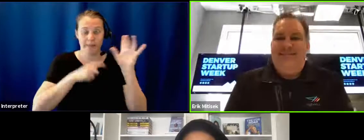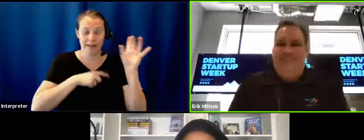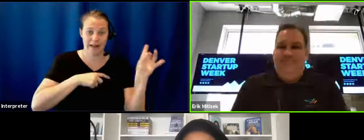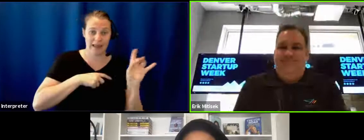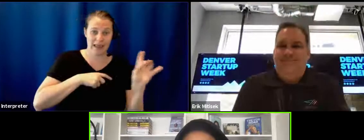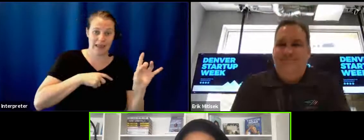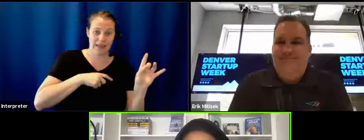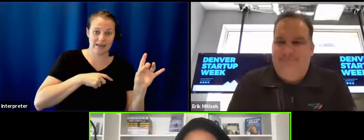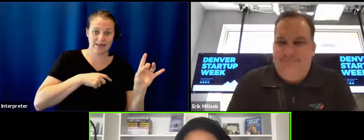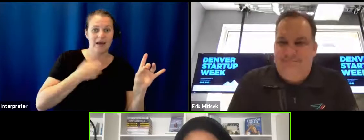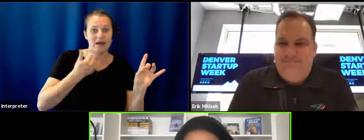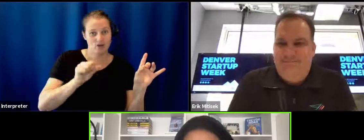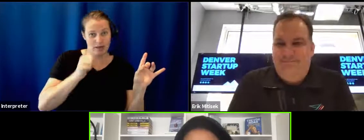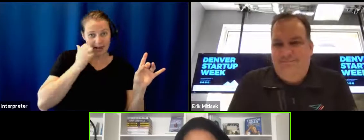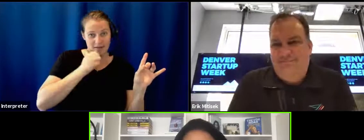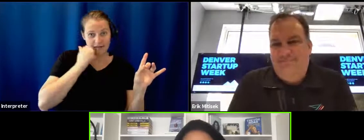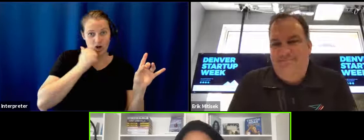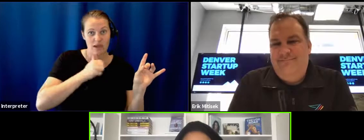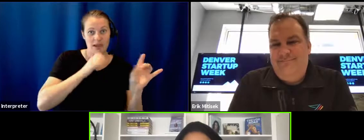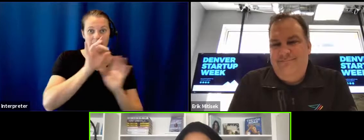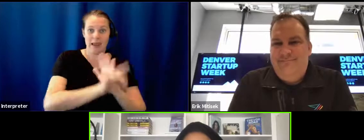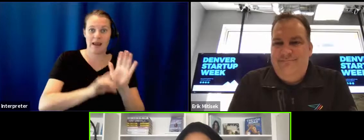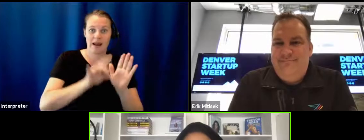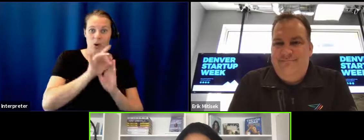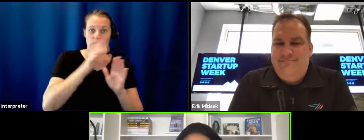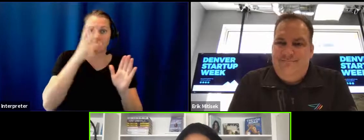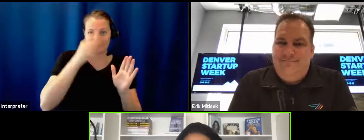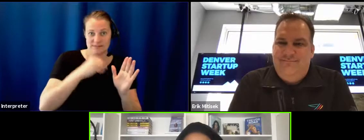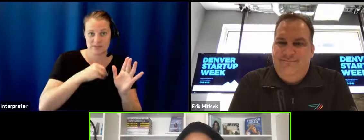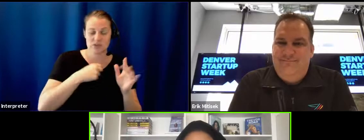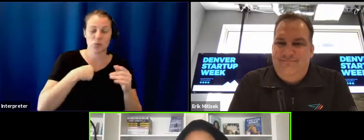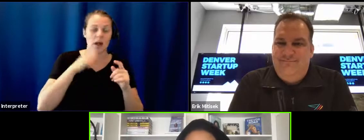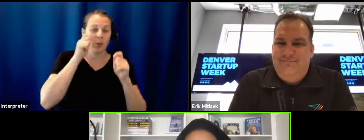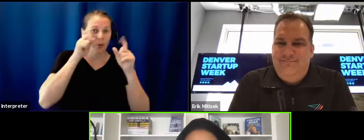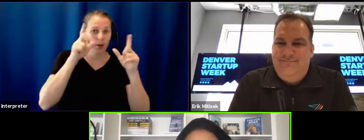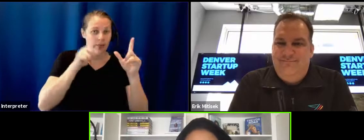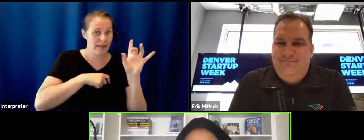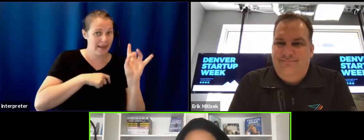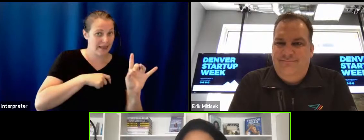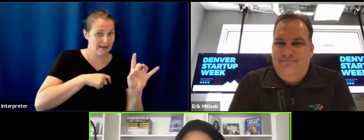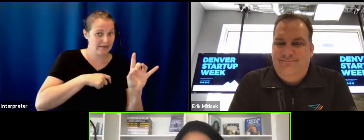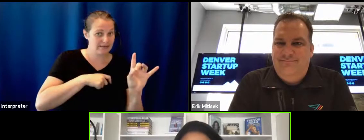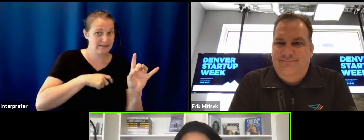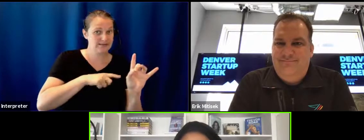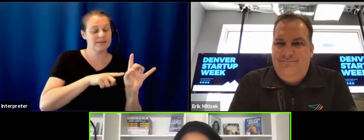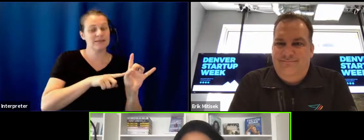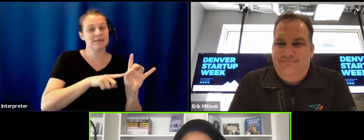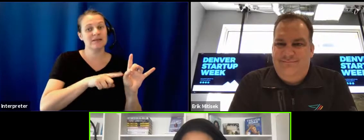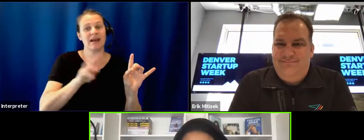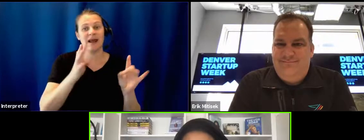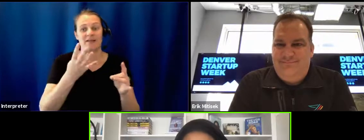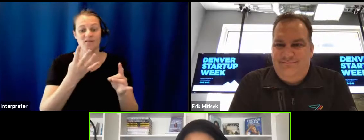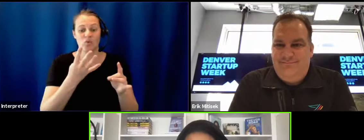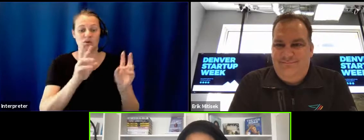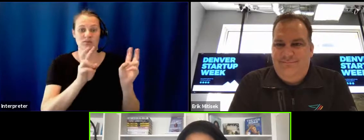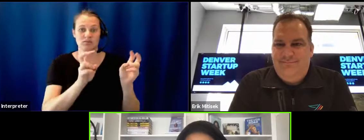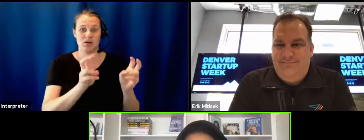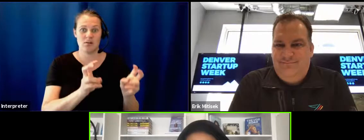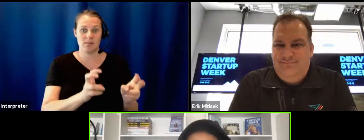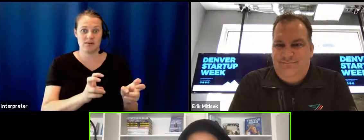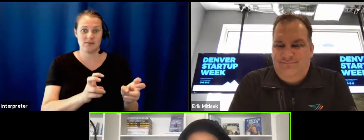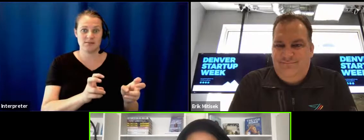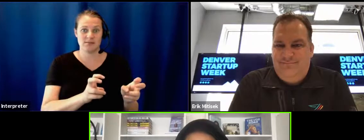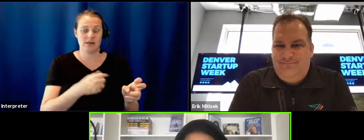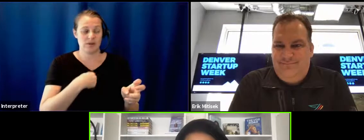try to do every day because I try to get 8 hours sleep. I woke up at 8. I had 4 different topics, and I just kind of told